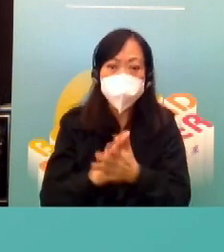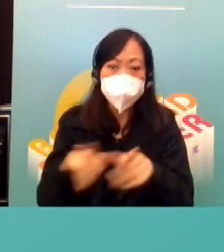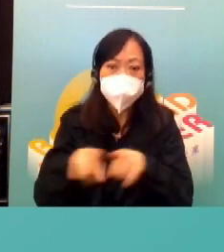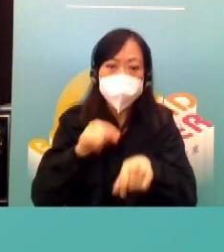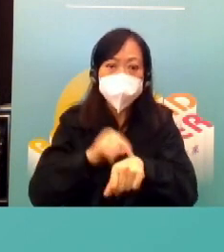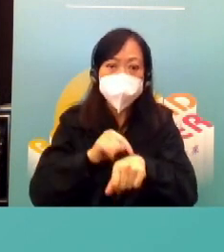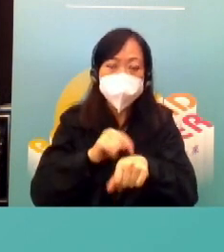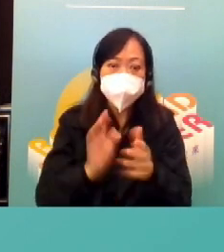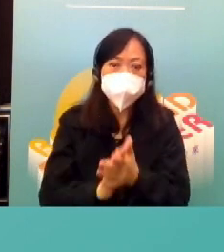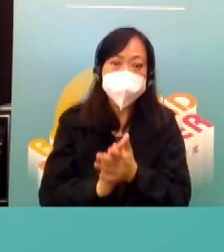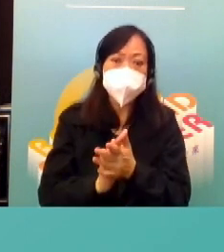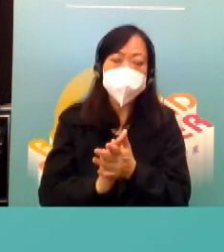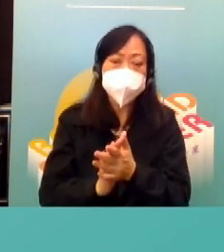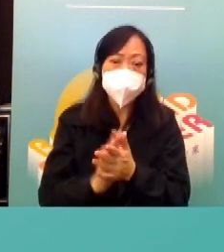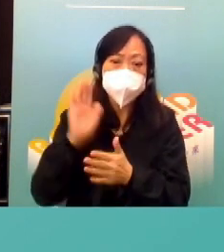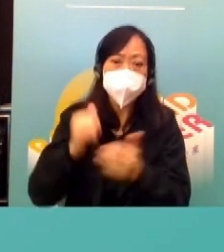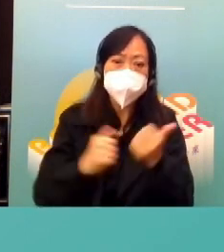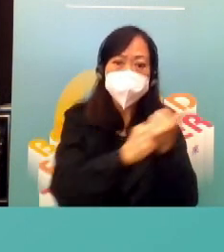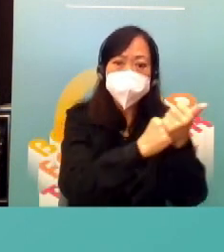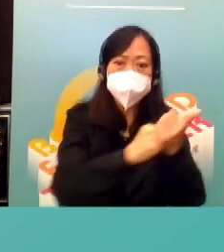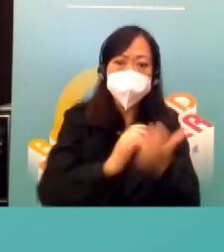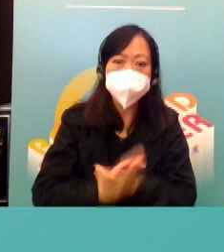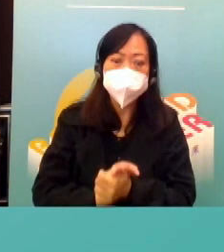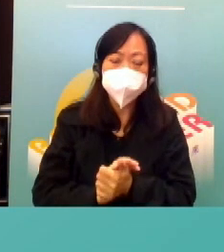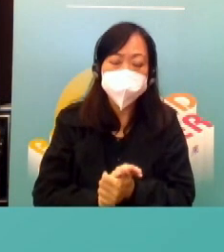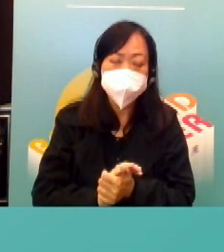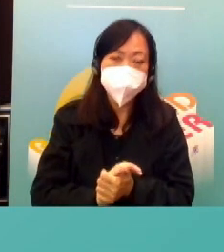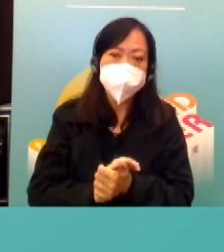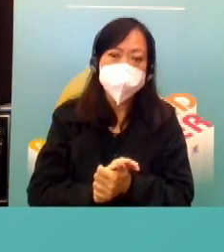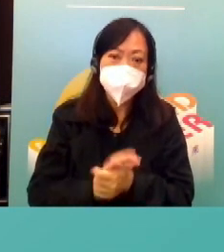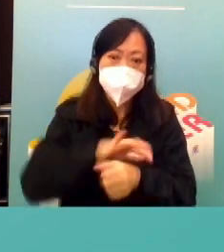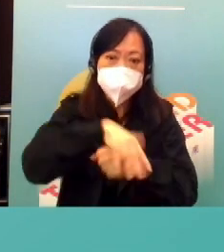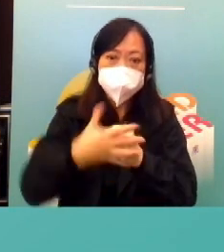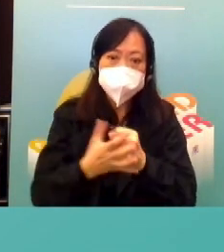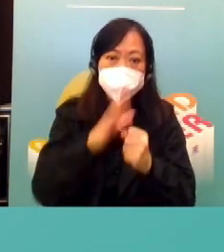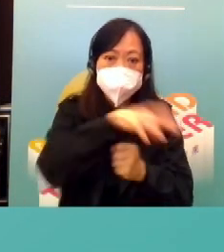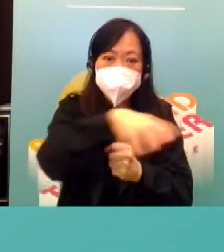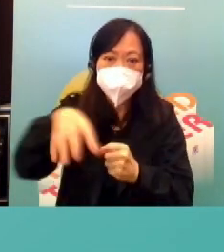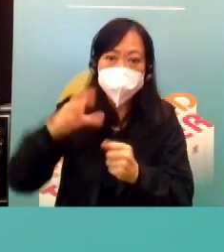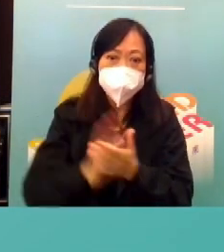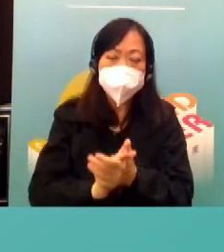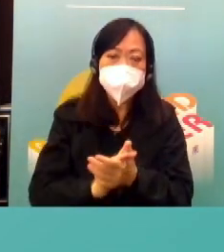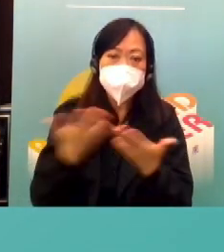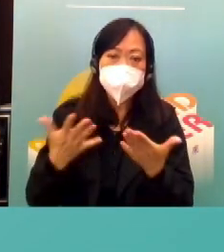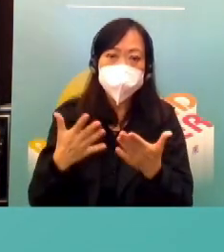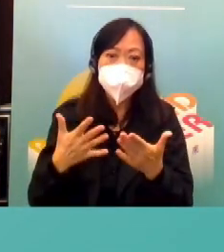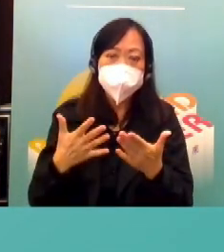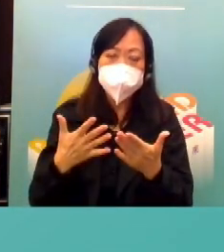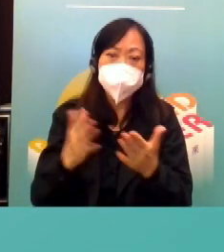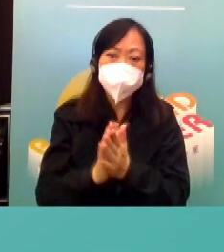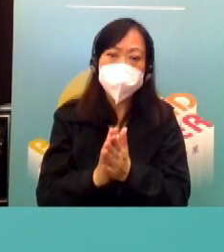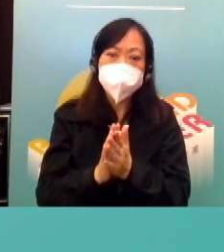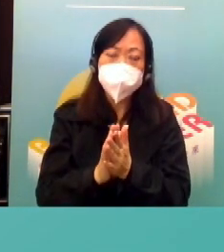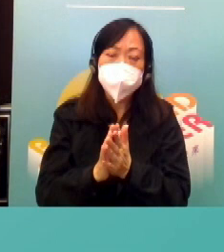support people in wars and conflicts around the world. So, and then we have a program